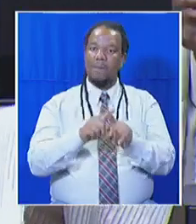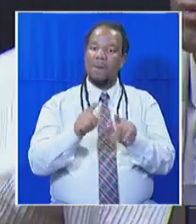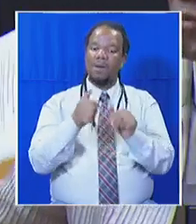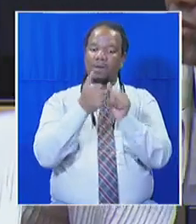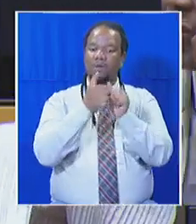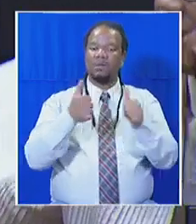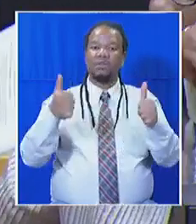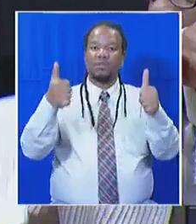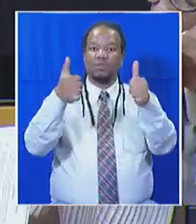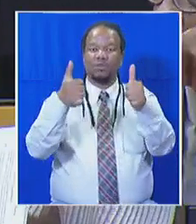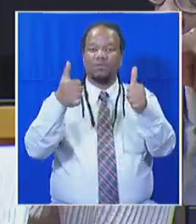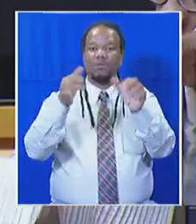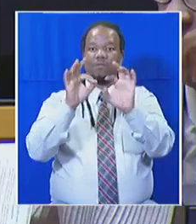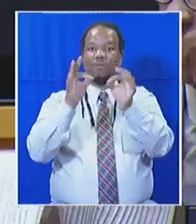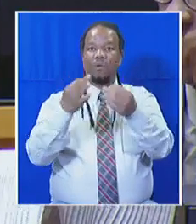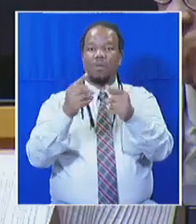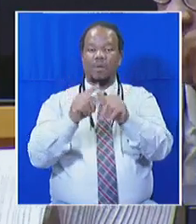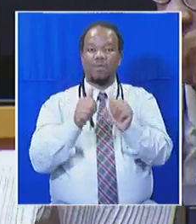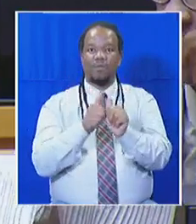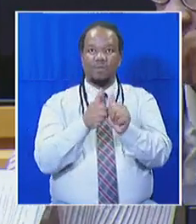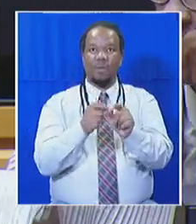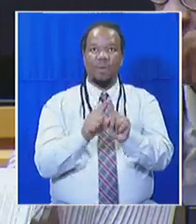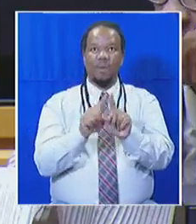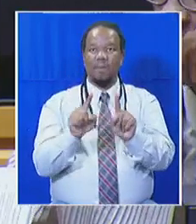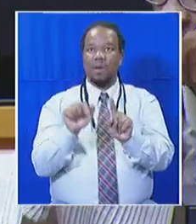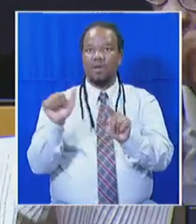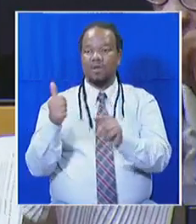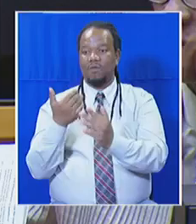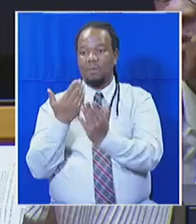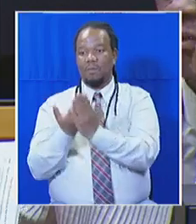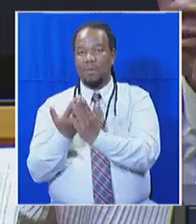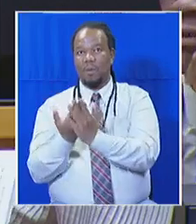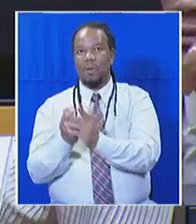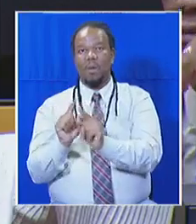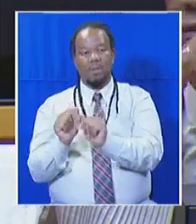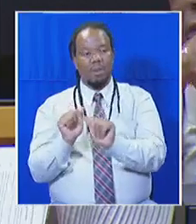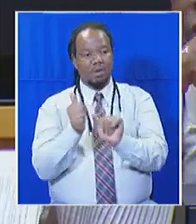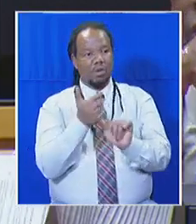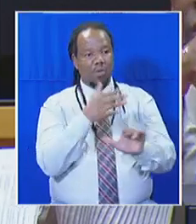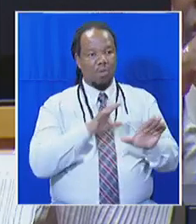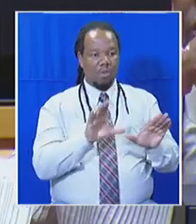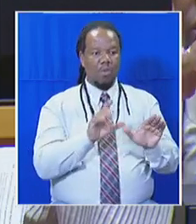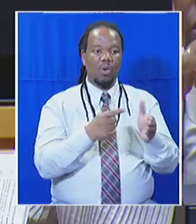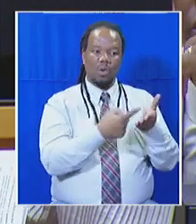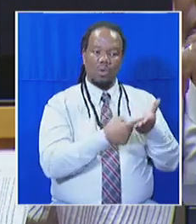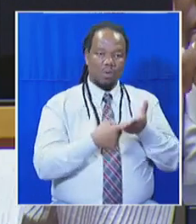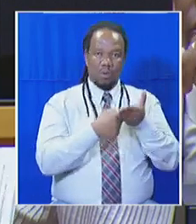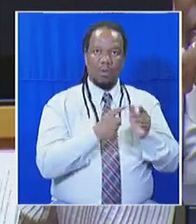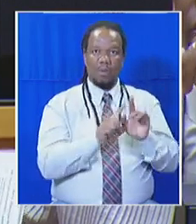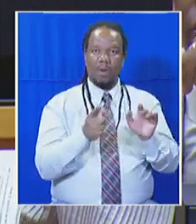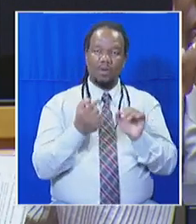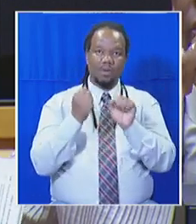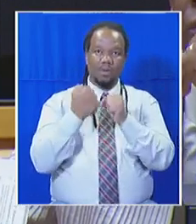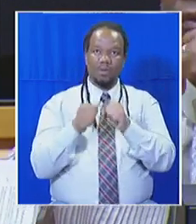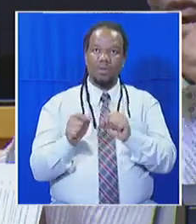to follow a particular route. He did not propose that we discuss it collectively. We did not agree on that, so